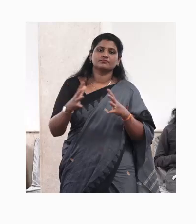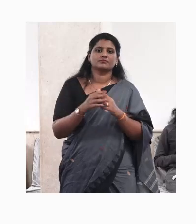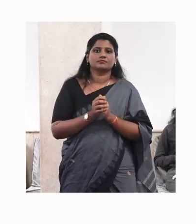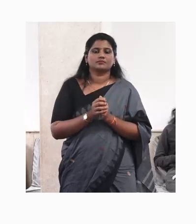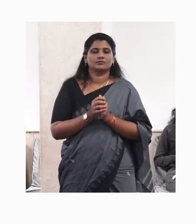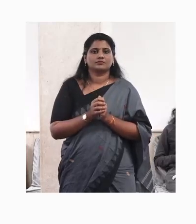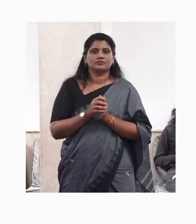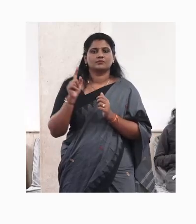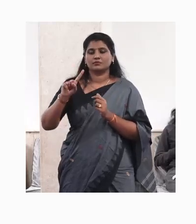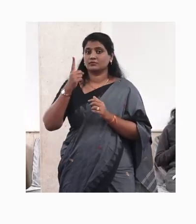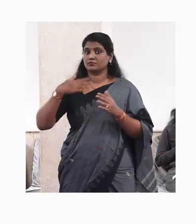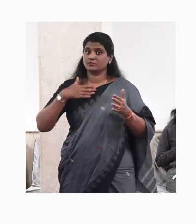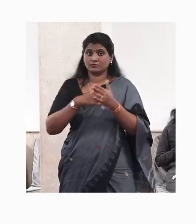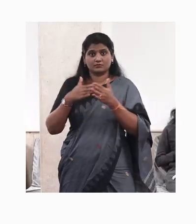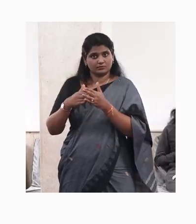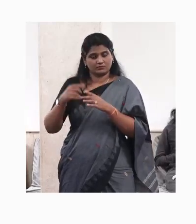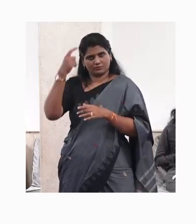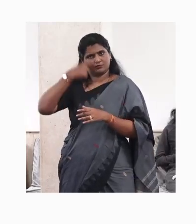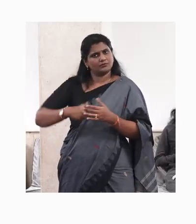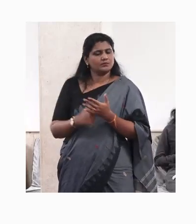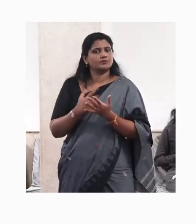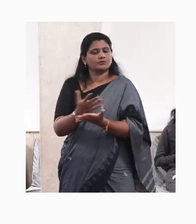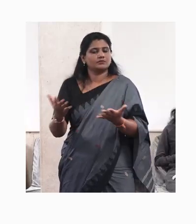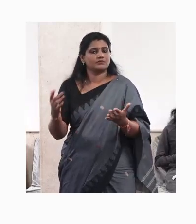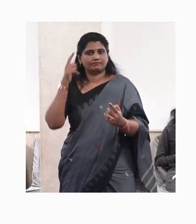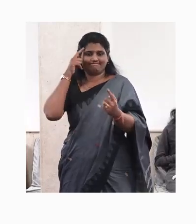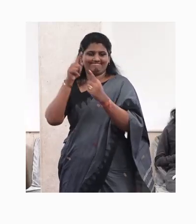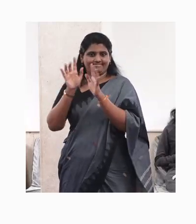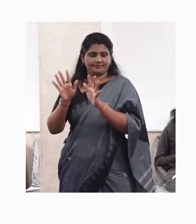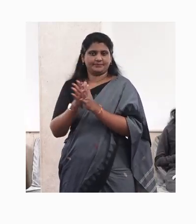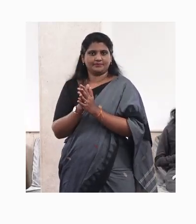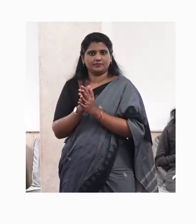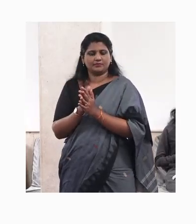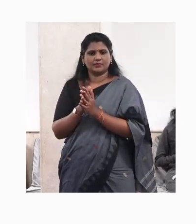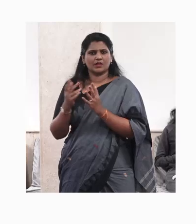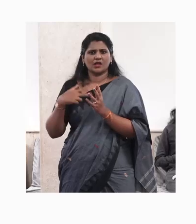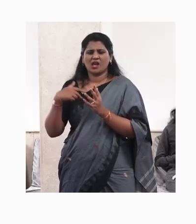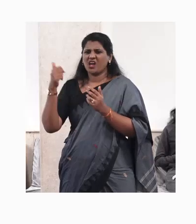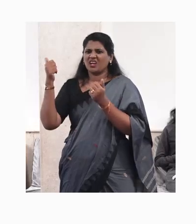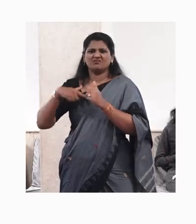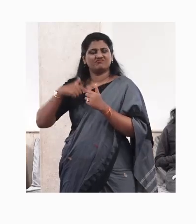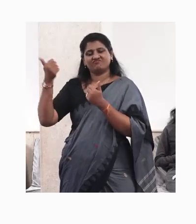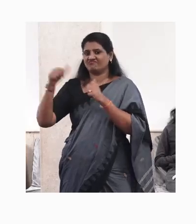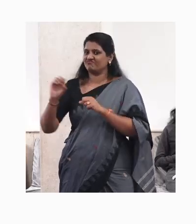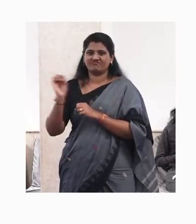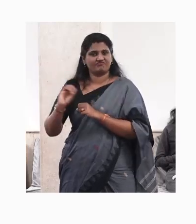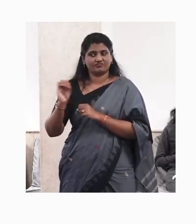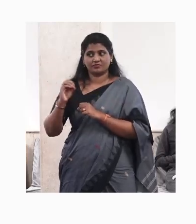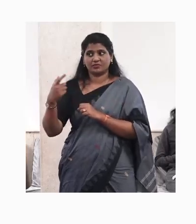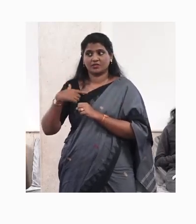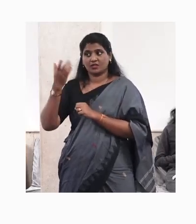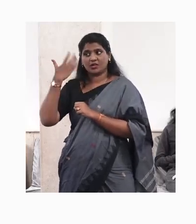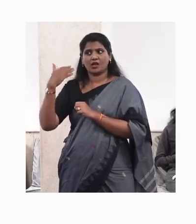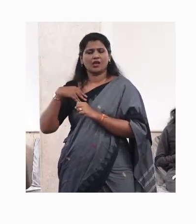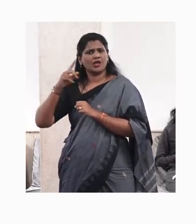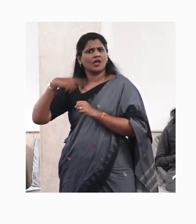is that from a human resource point of view, unfortunately, we aren't well resourced, but I did provide an